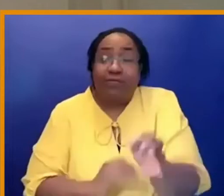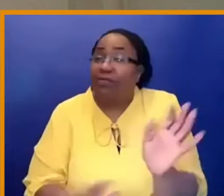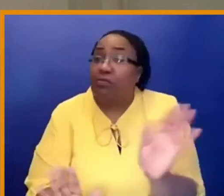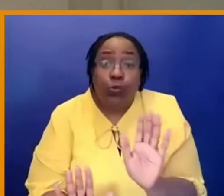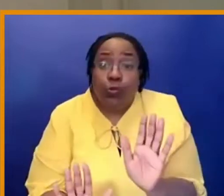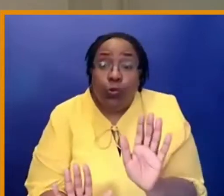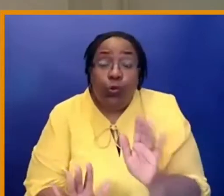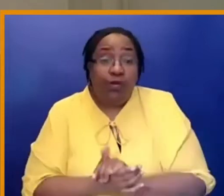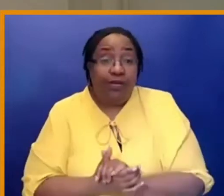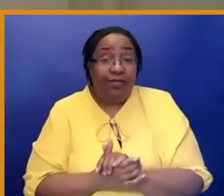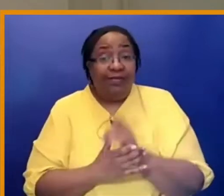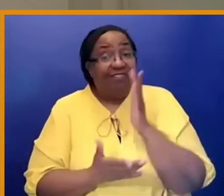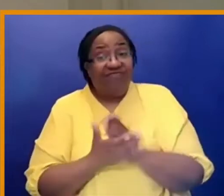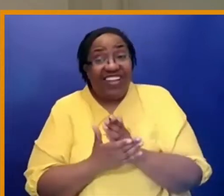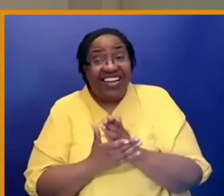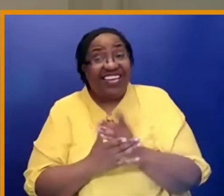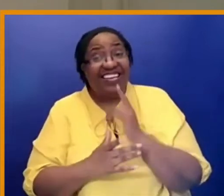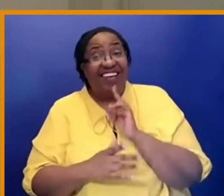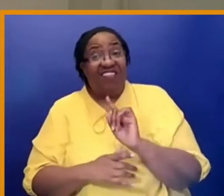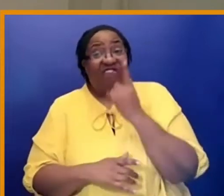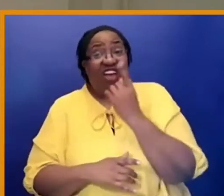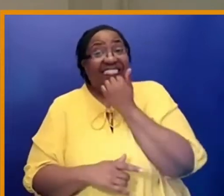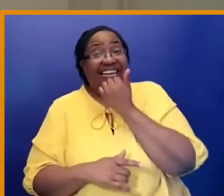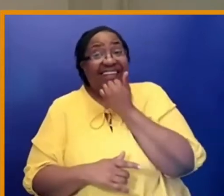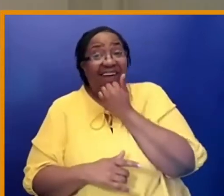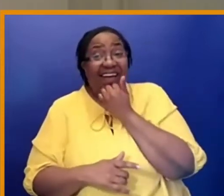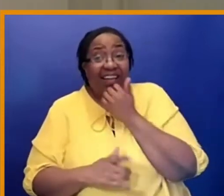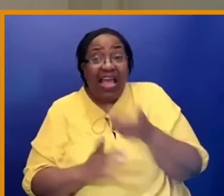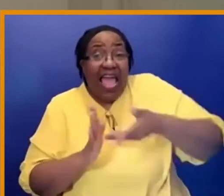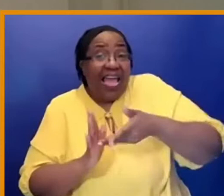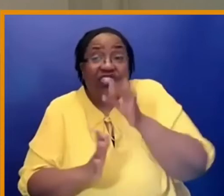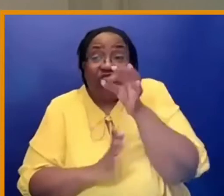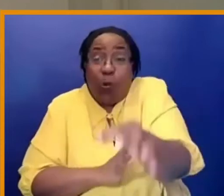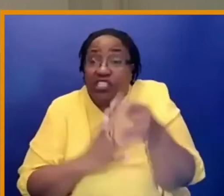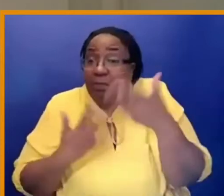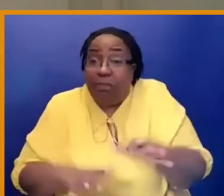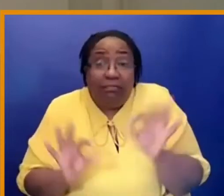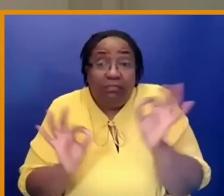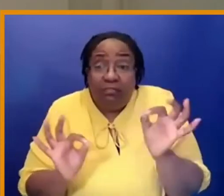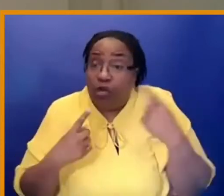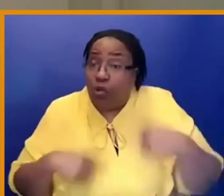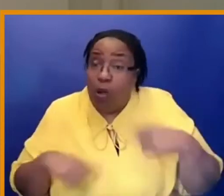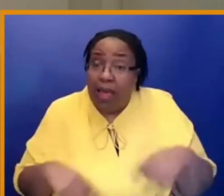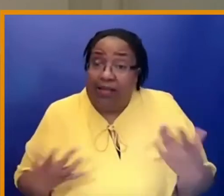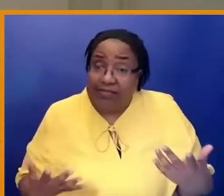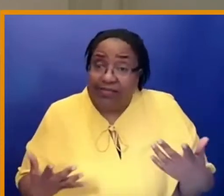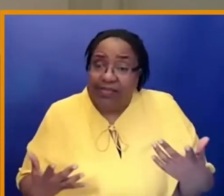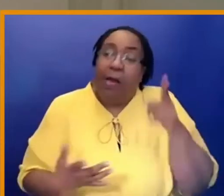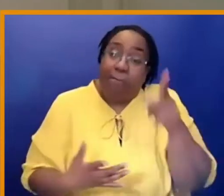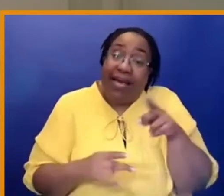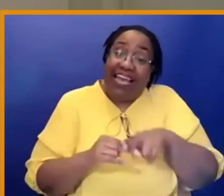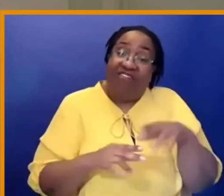hardly any questions are allowed after the first deadline anyway. By relaxing that restriction, we're making it easier for people to put in questions, not